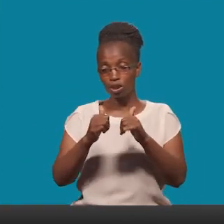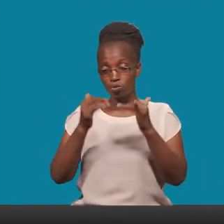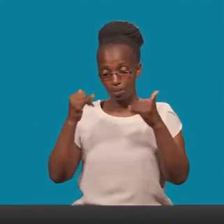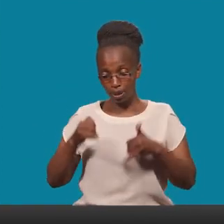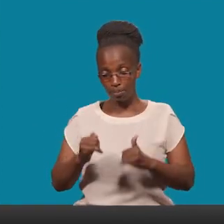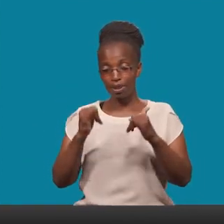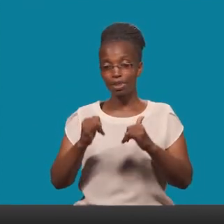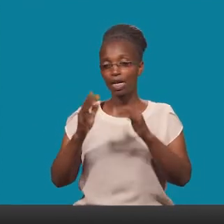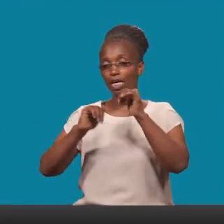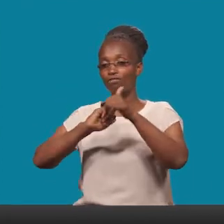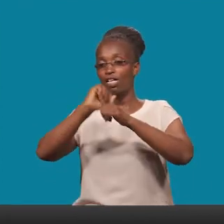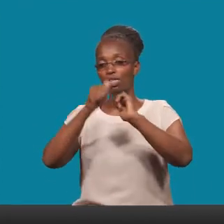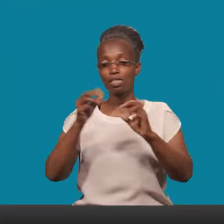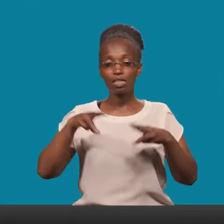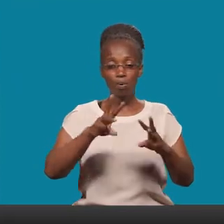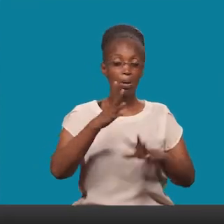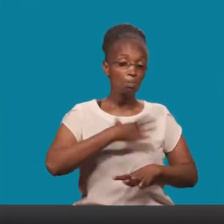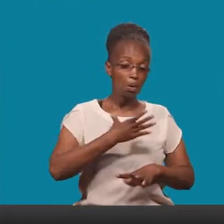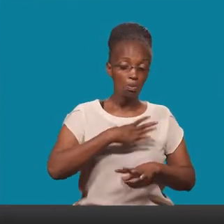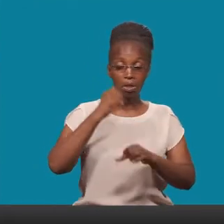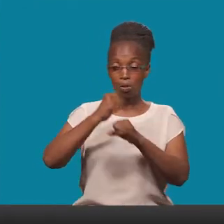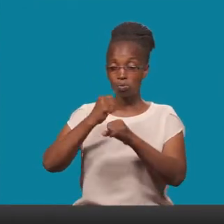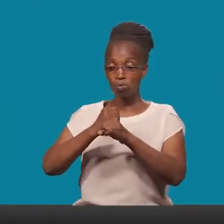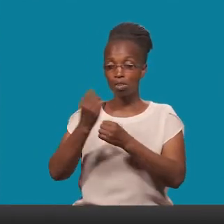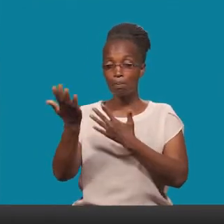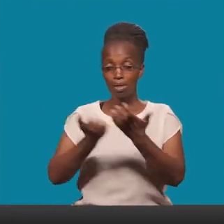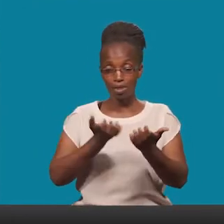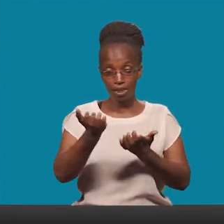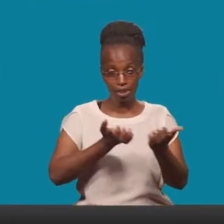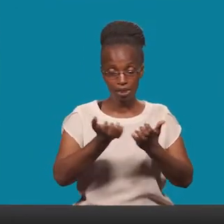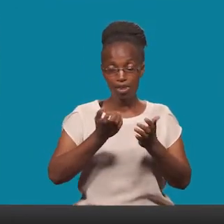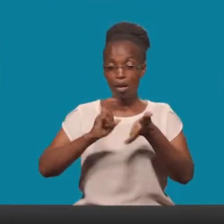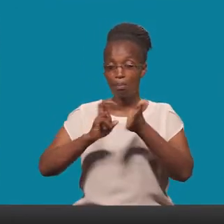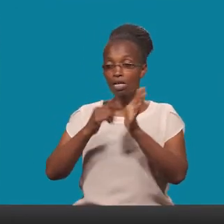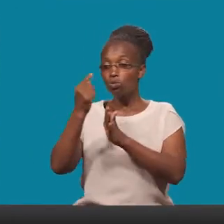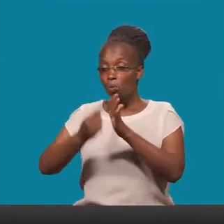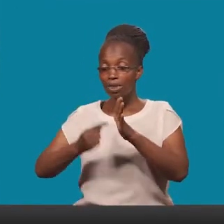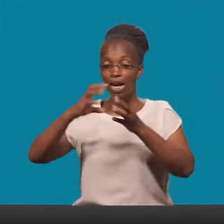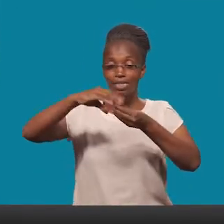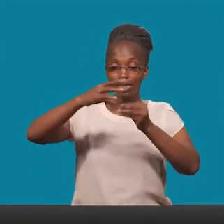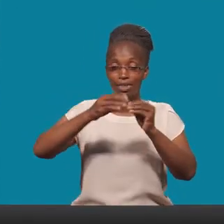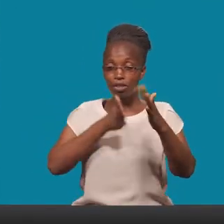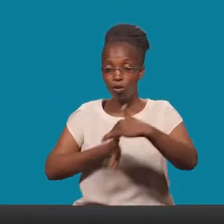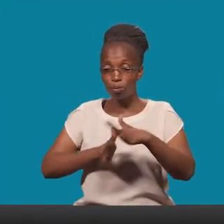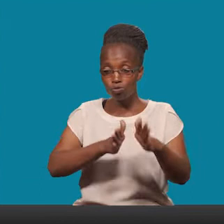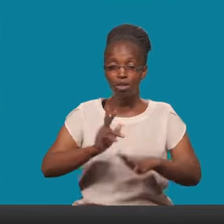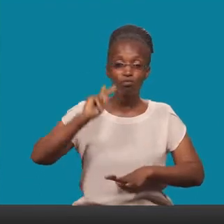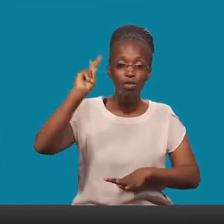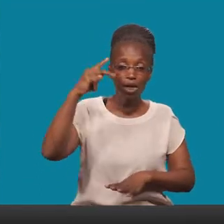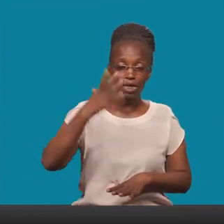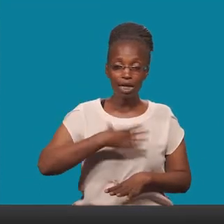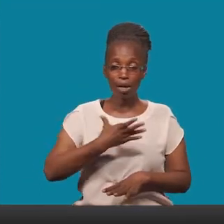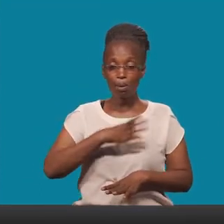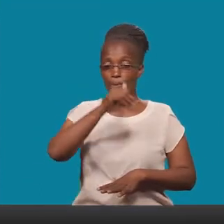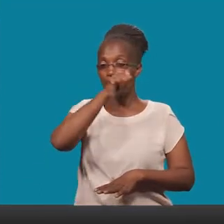implemented, have changed the way Kenyans do business. In doing so, it has also